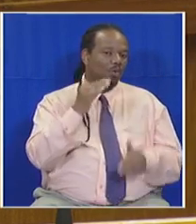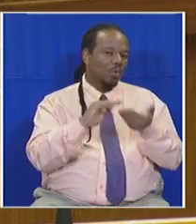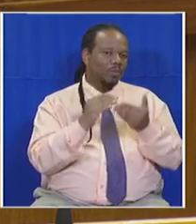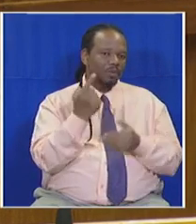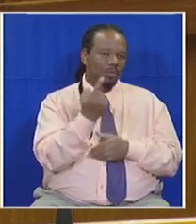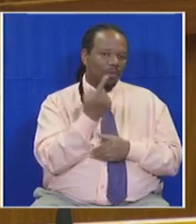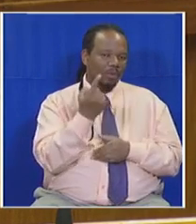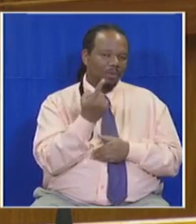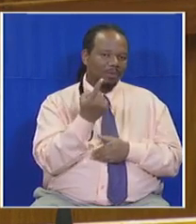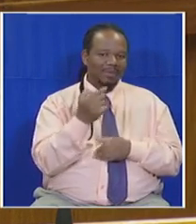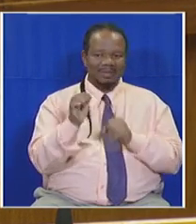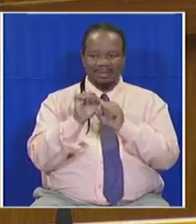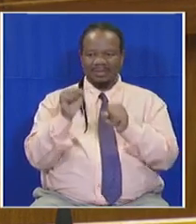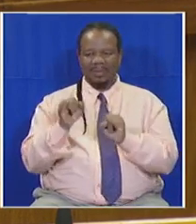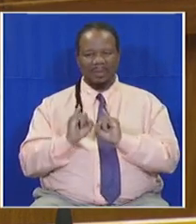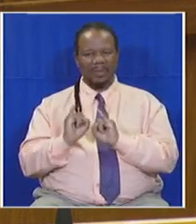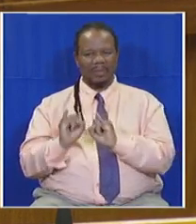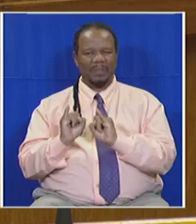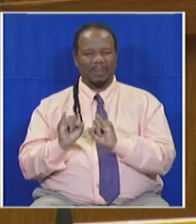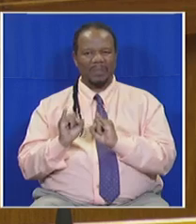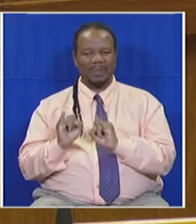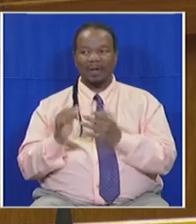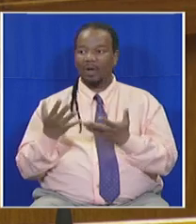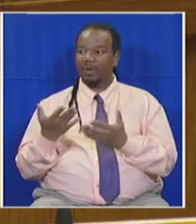were damaged, and especially